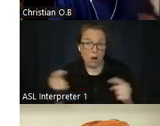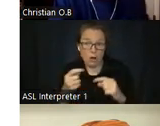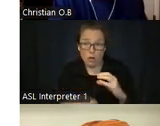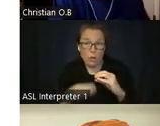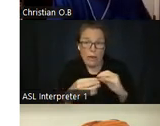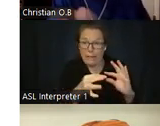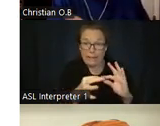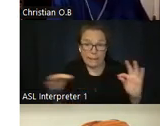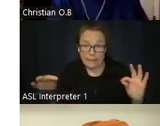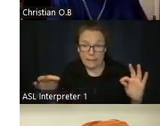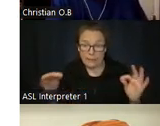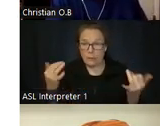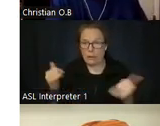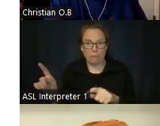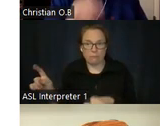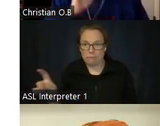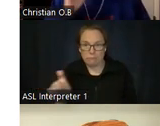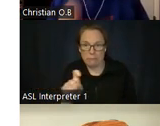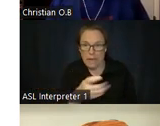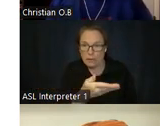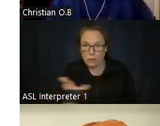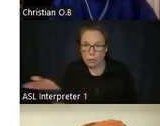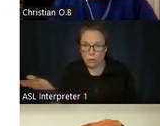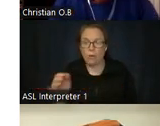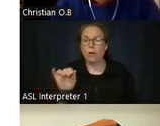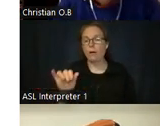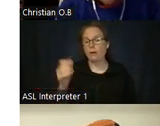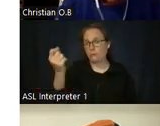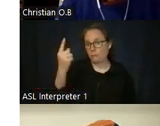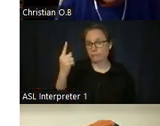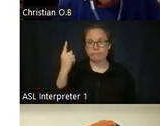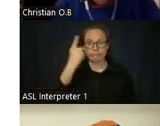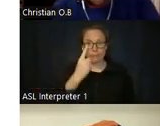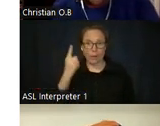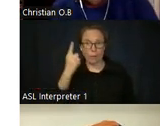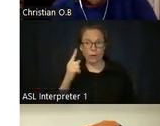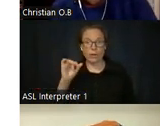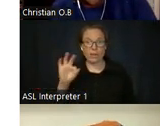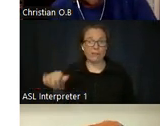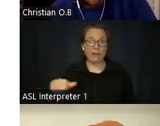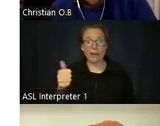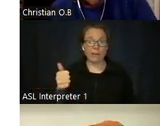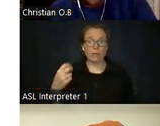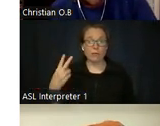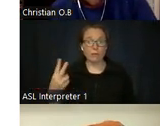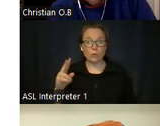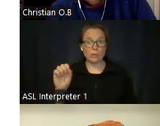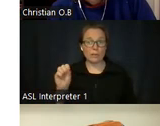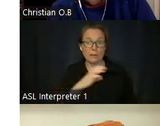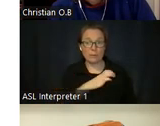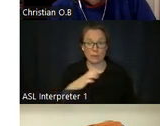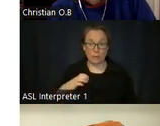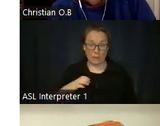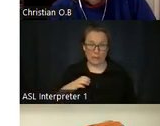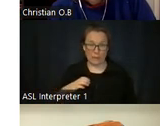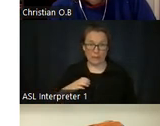group as a last thing. I wonder if the other two subcommittees who were in this phase